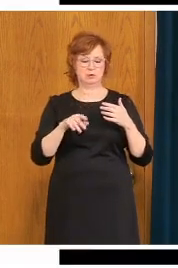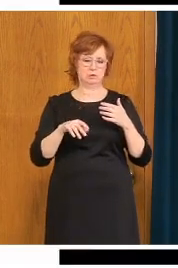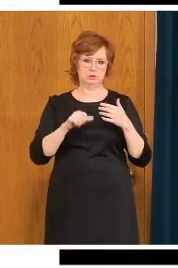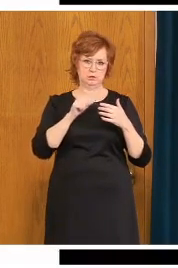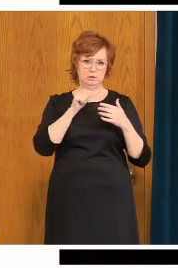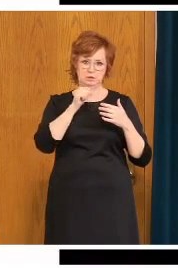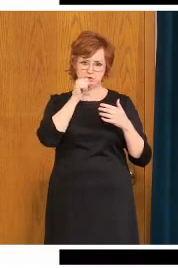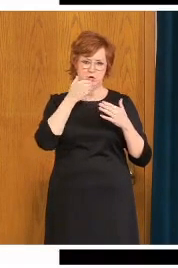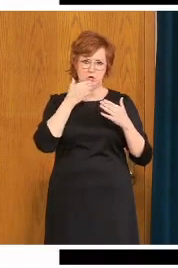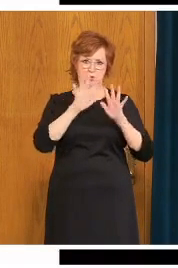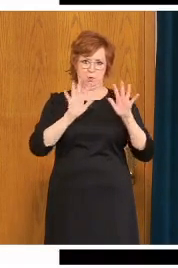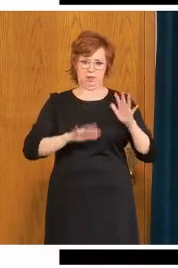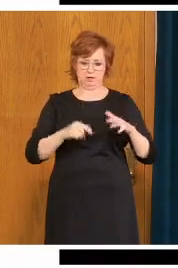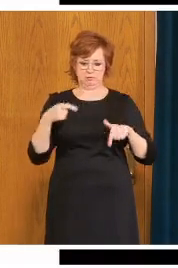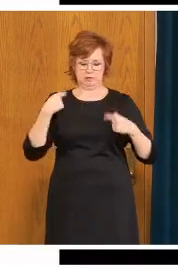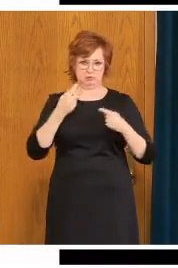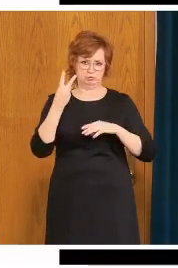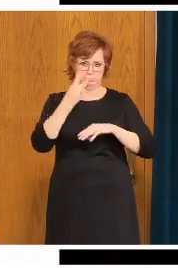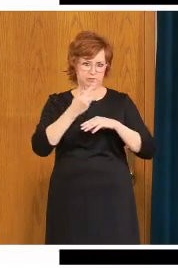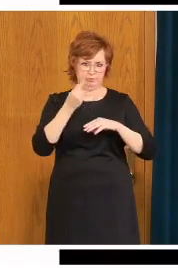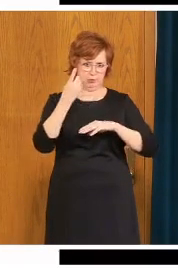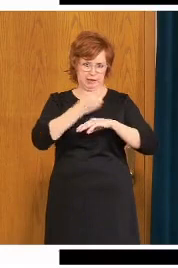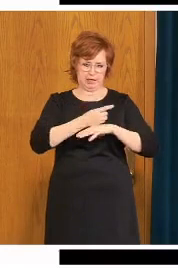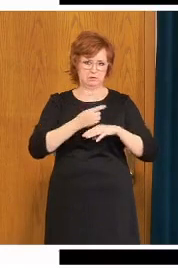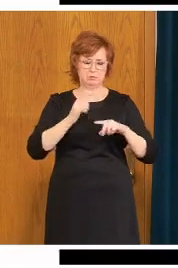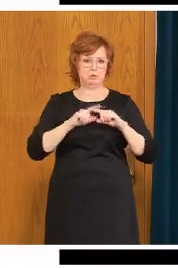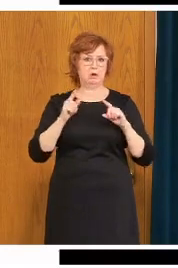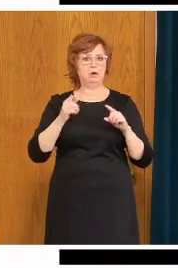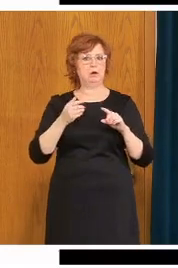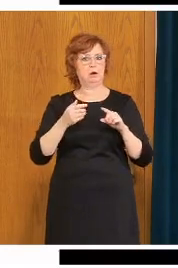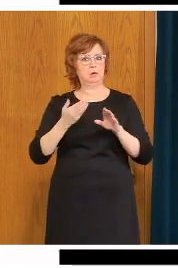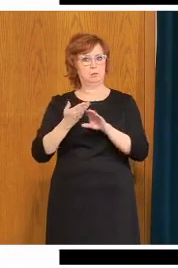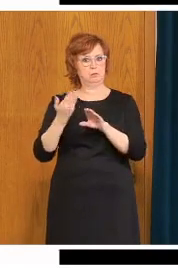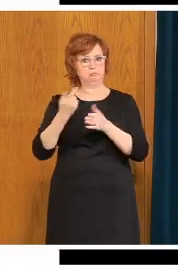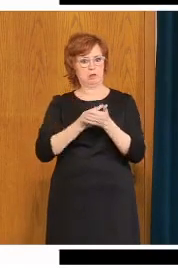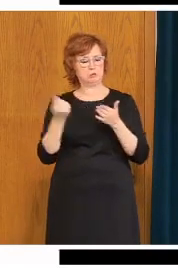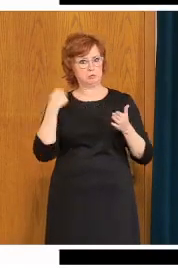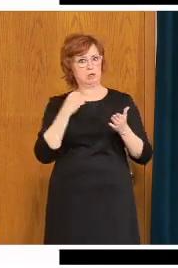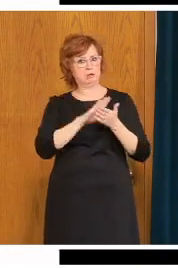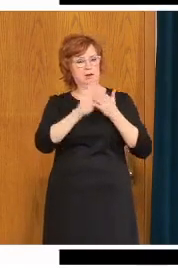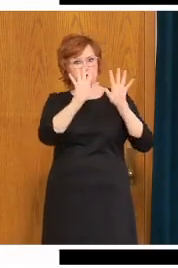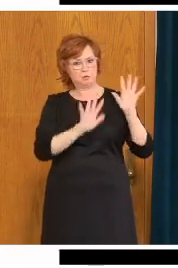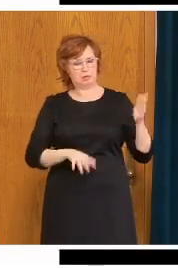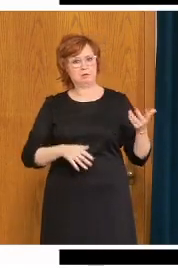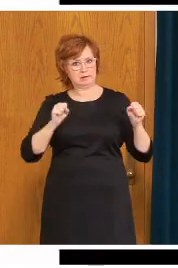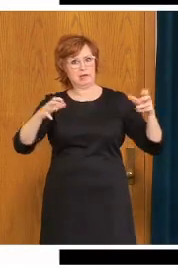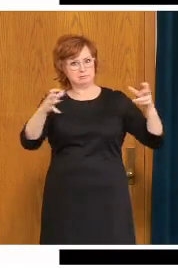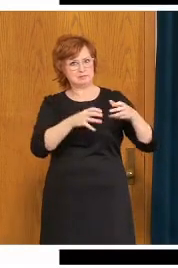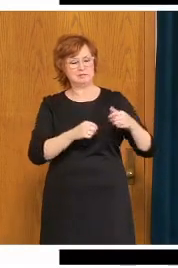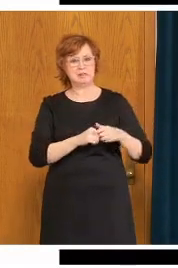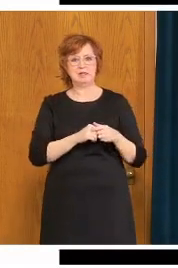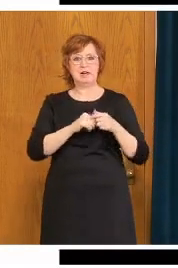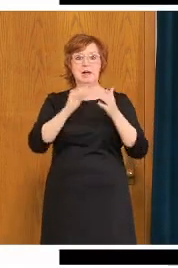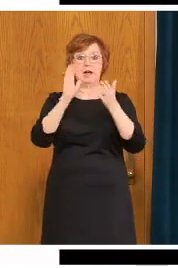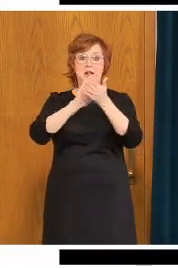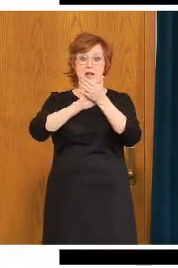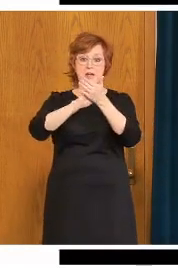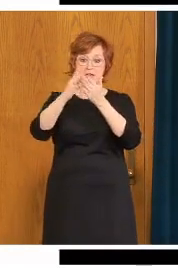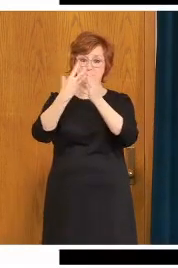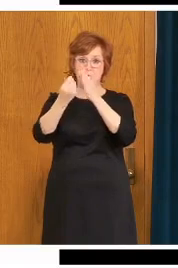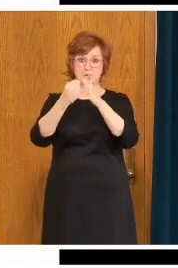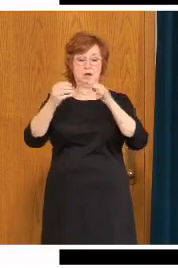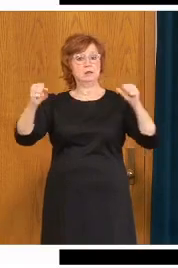the weather has been great. It promises to be better. And, outdoors is always better than indoors, but even outdoors, not getting together